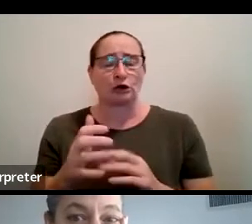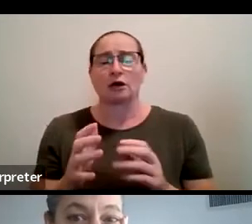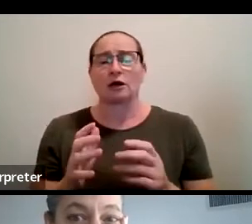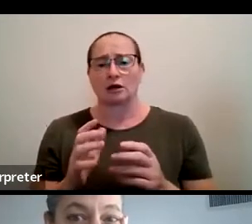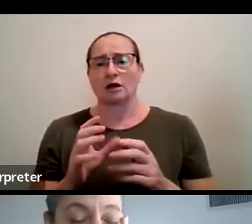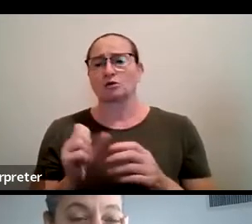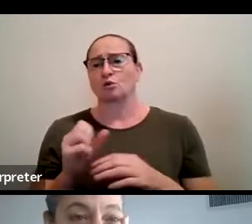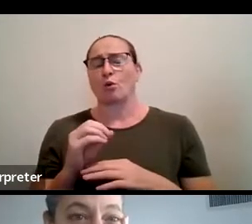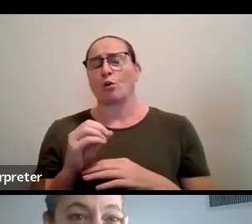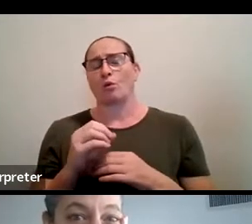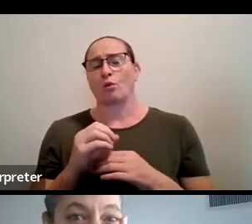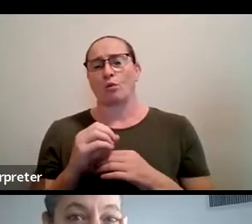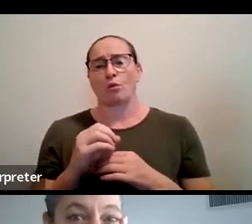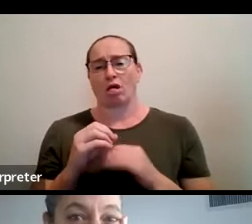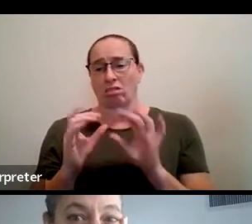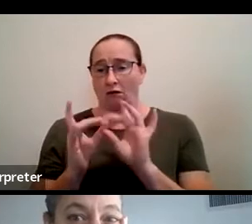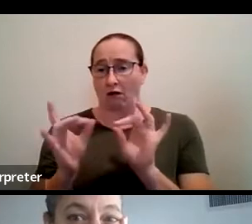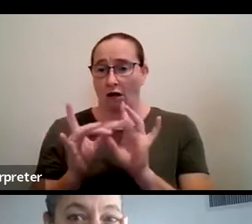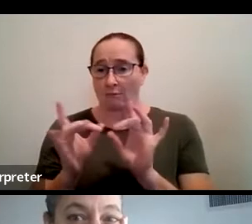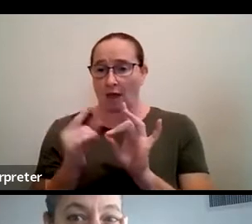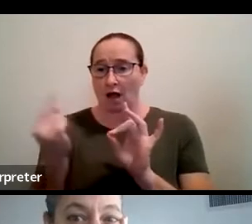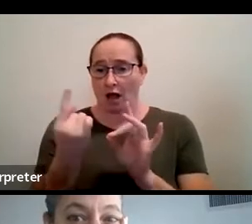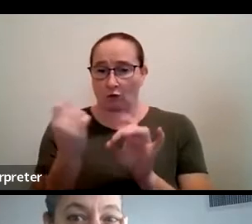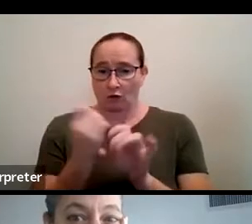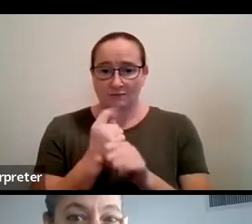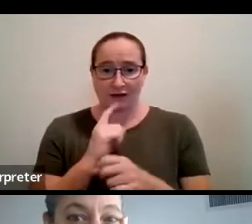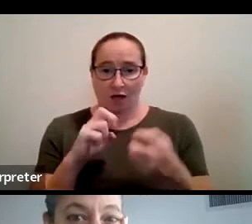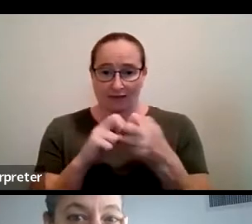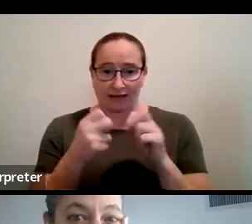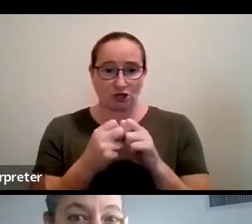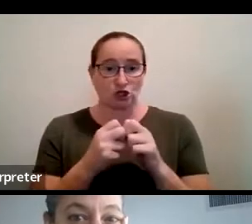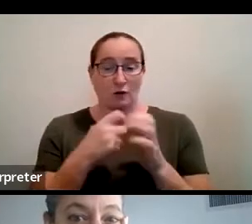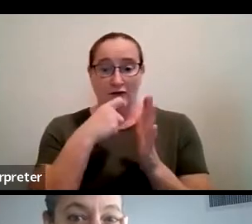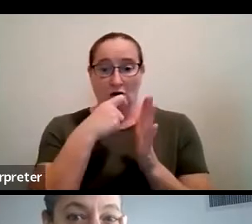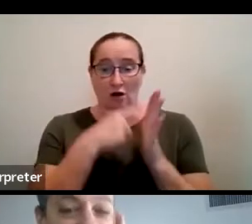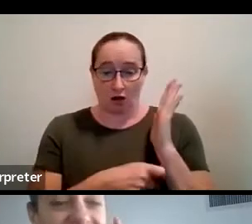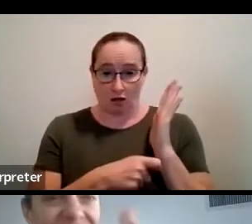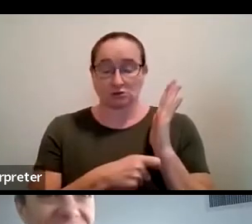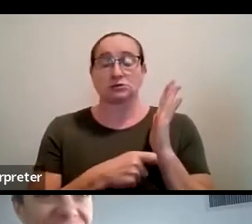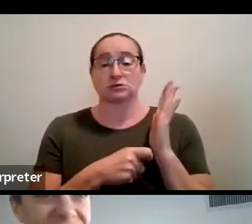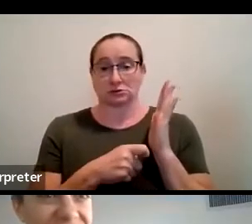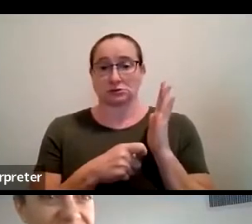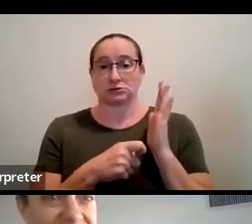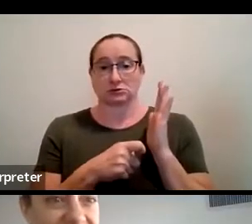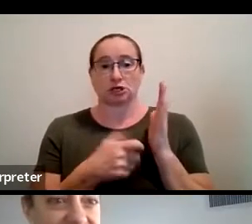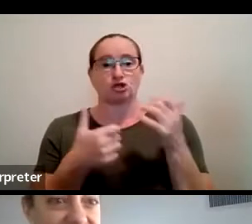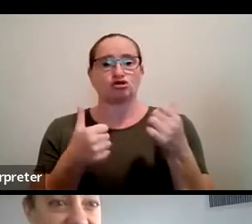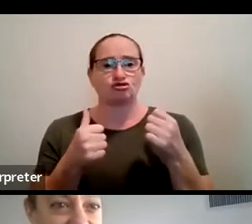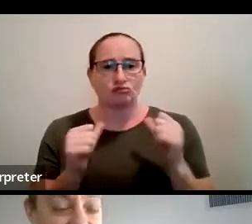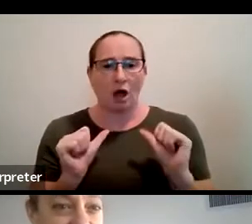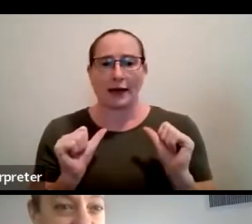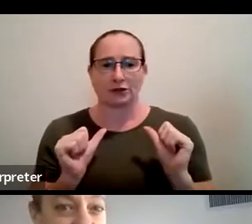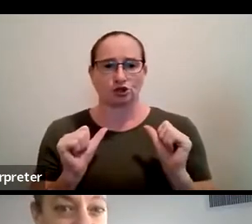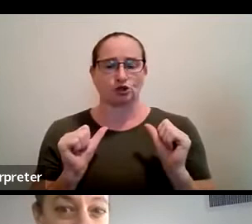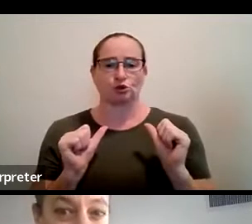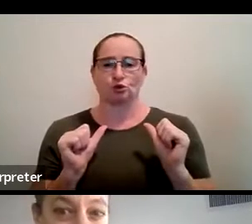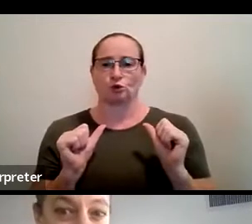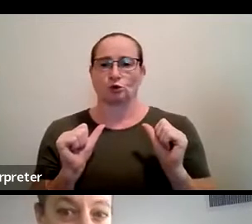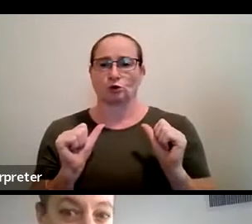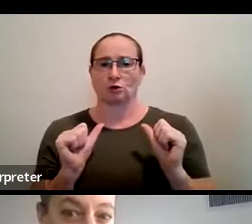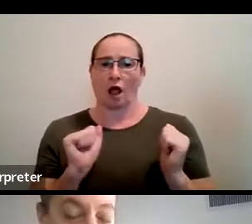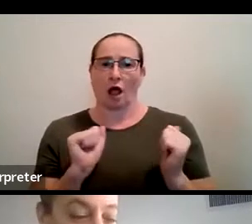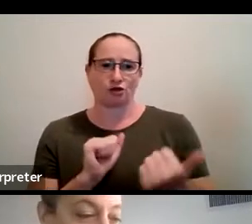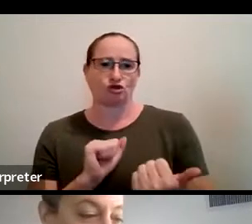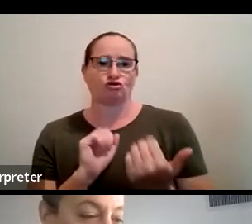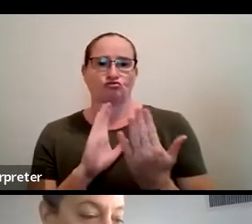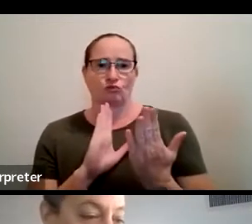And so the comment I always make on the issue of cost is trying to